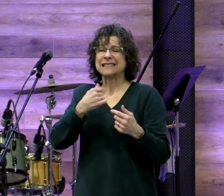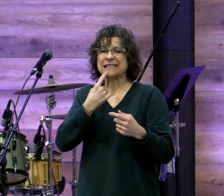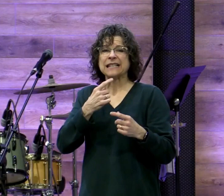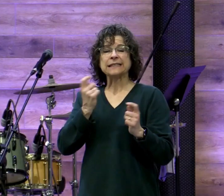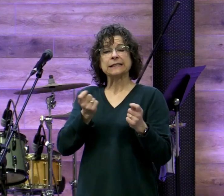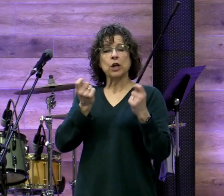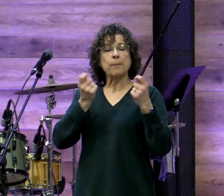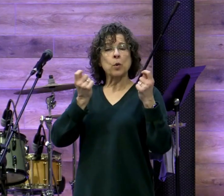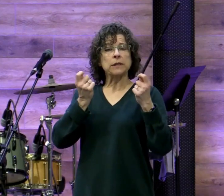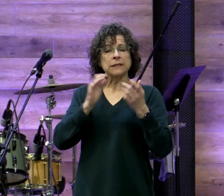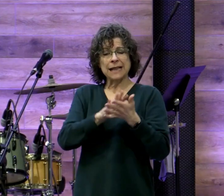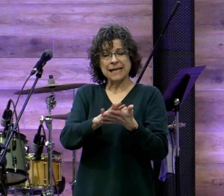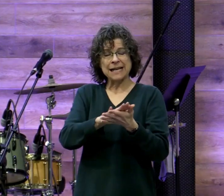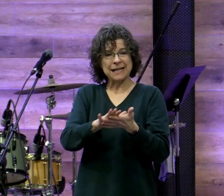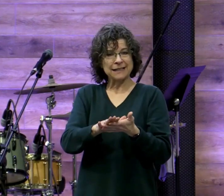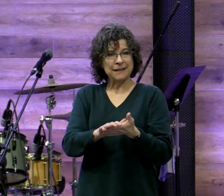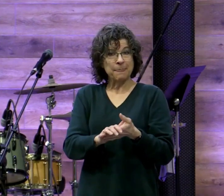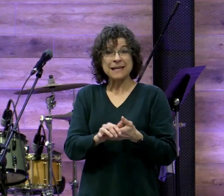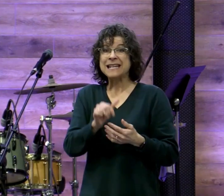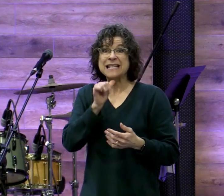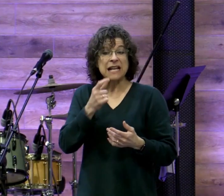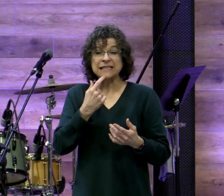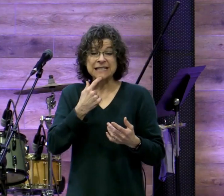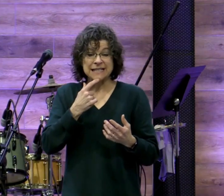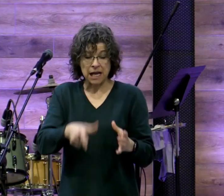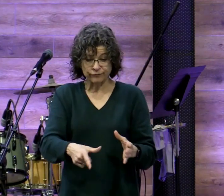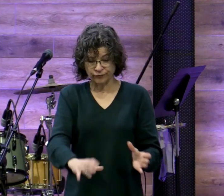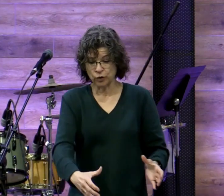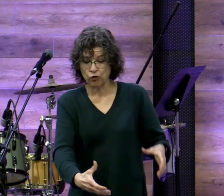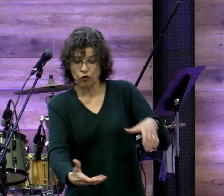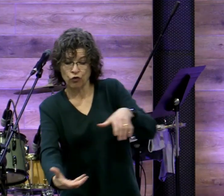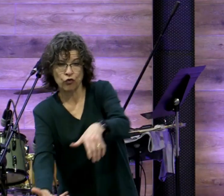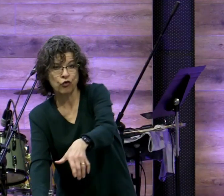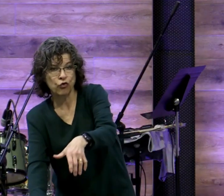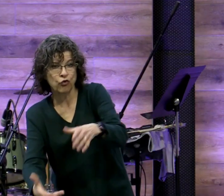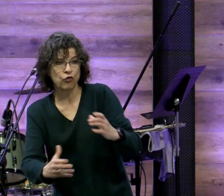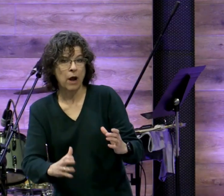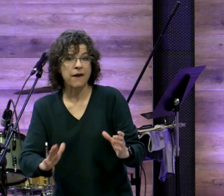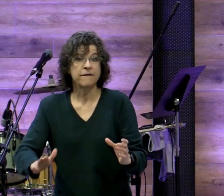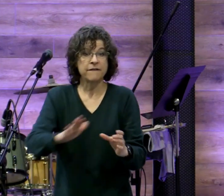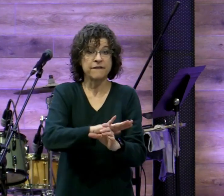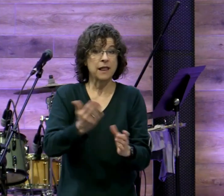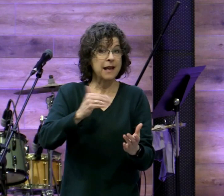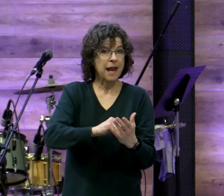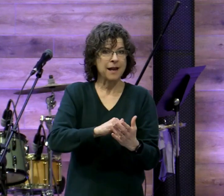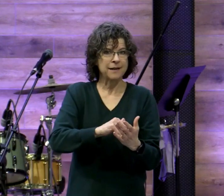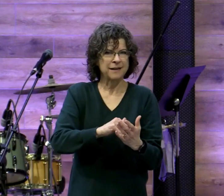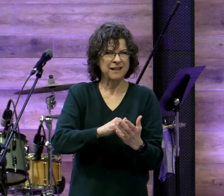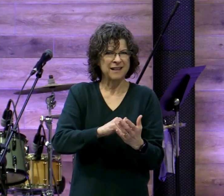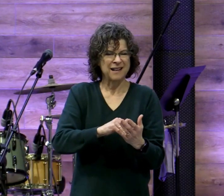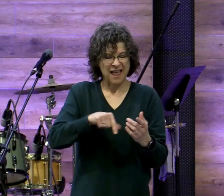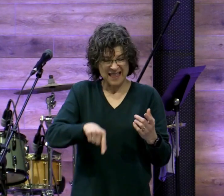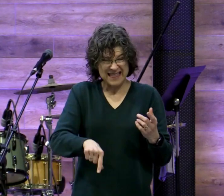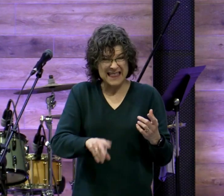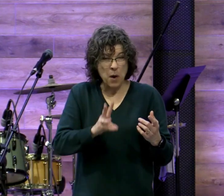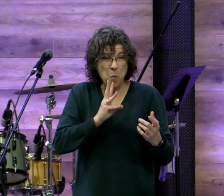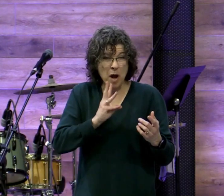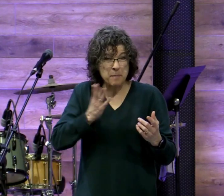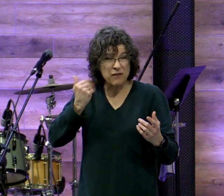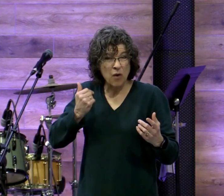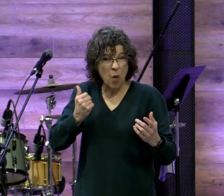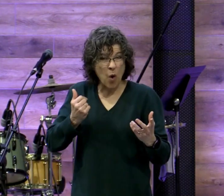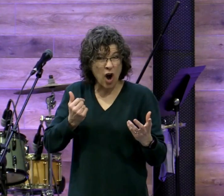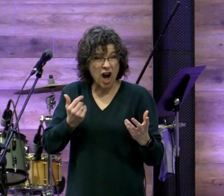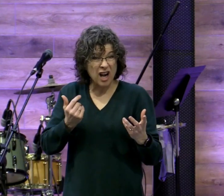first. He doesn't say dump them out and refill them. Do you have any idea how grimy that water had to have been by this